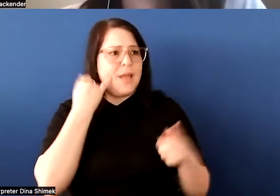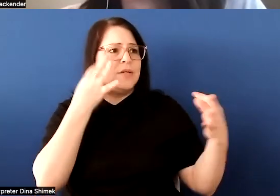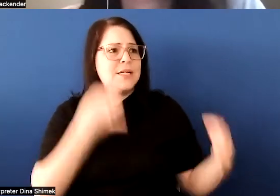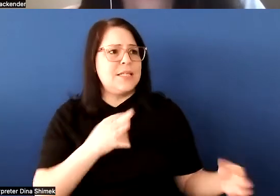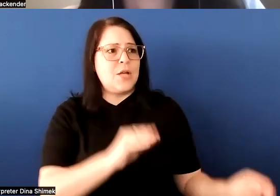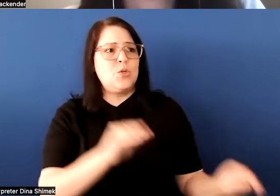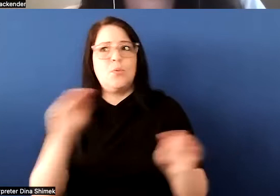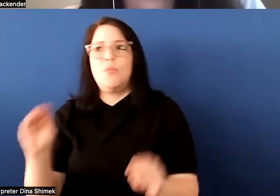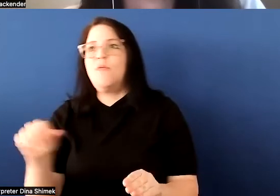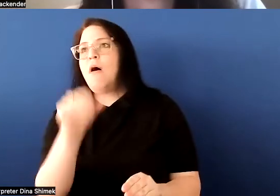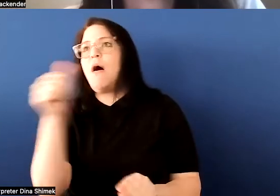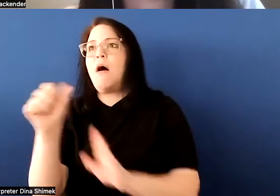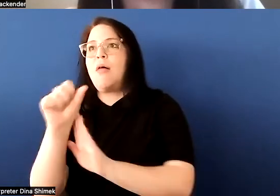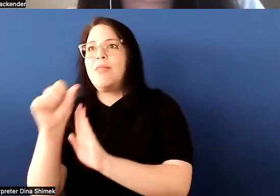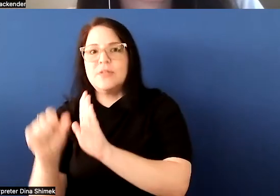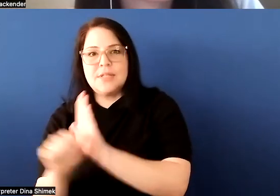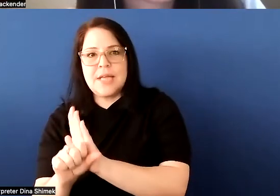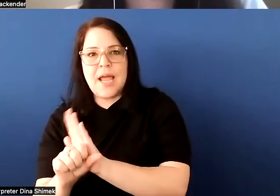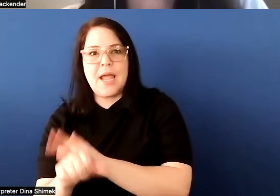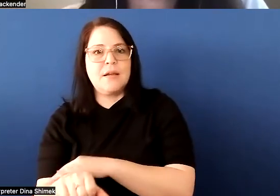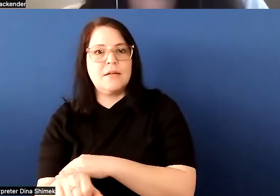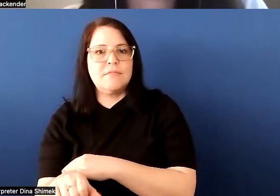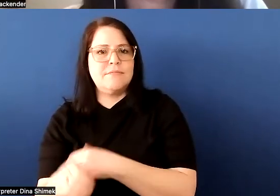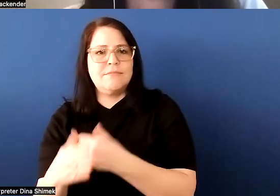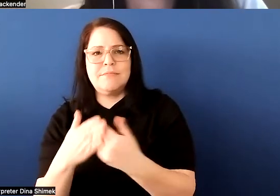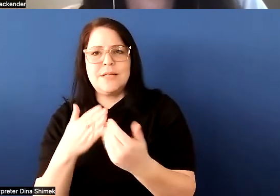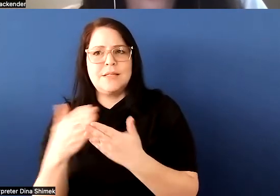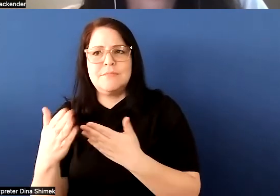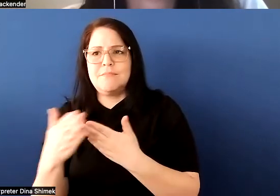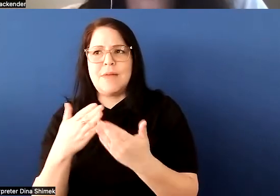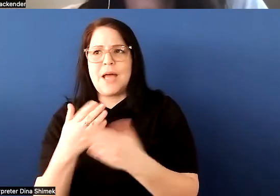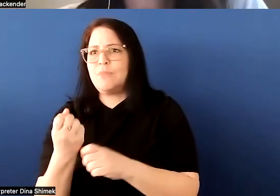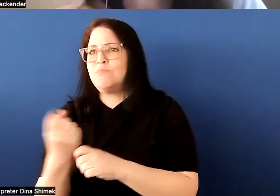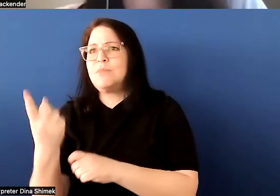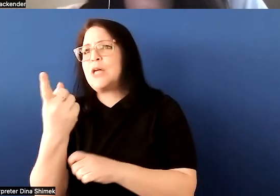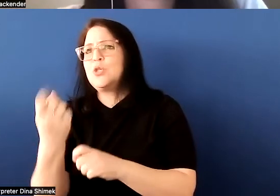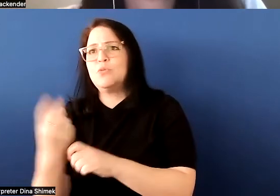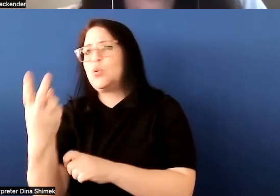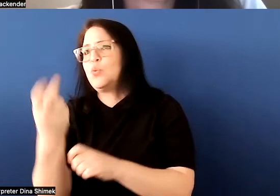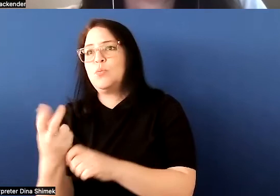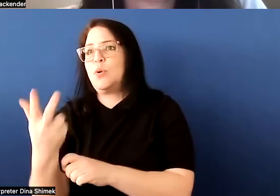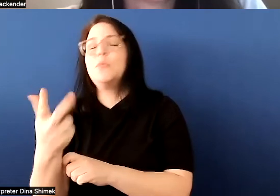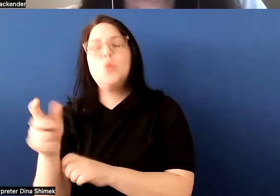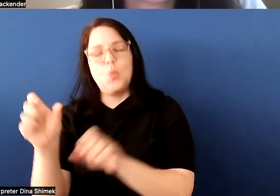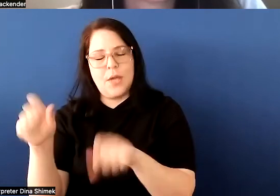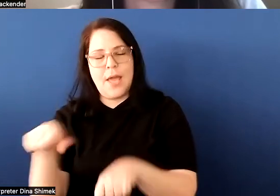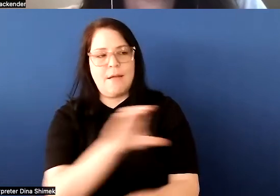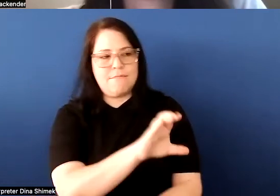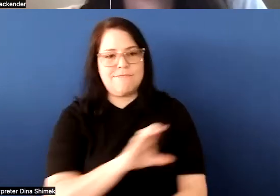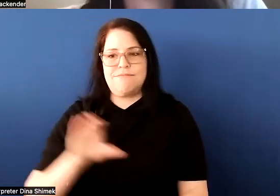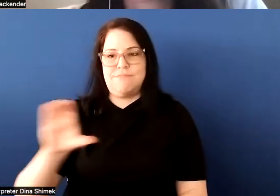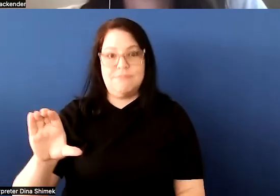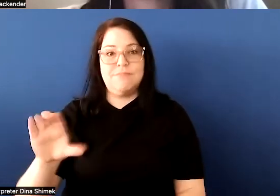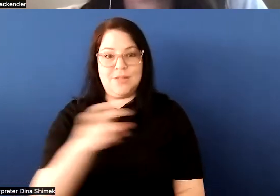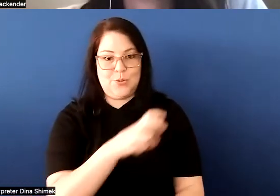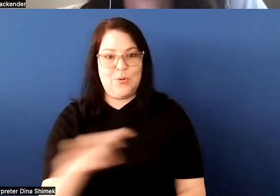to another state, 2, 3, 4, however long years down the road, you can take your ABLE United account with you.